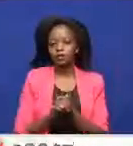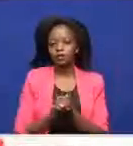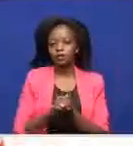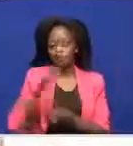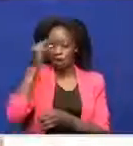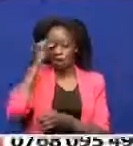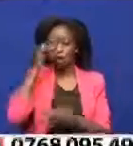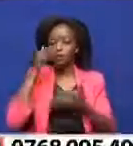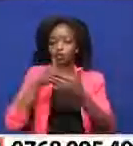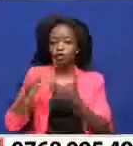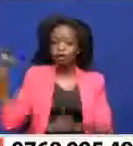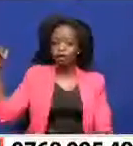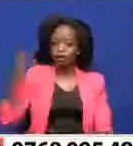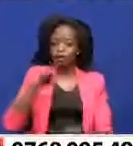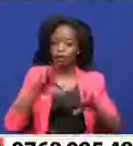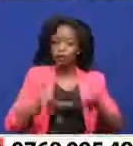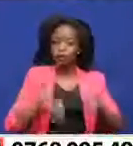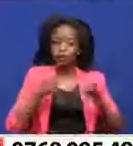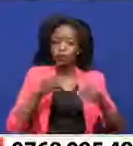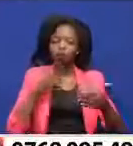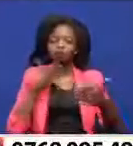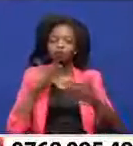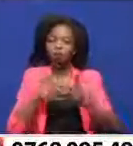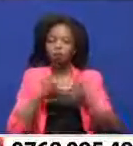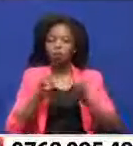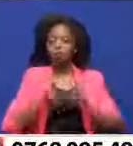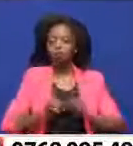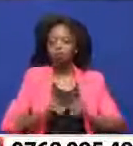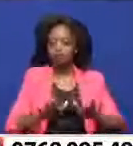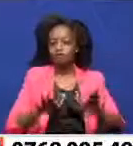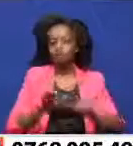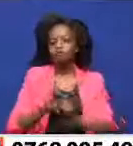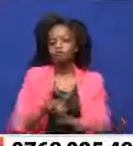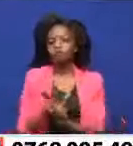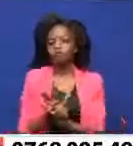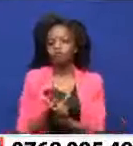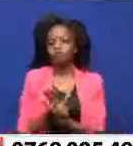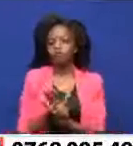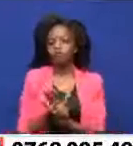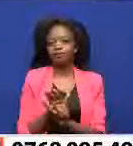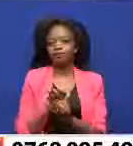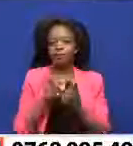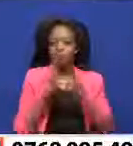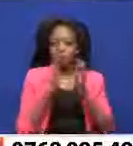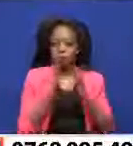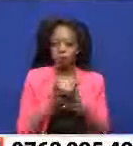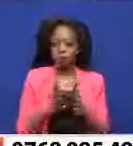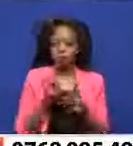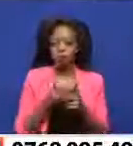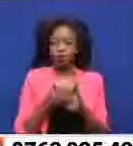of mitumba to prevent a surge of new infections of coronavirus. For TV47, I am Moige William.